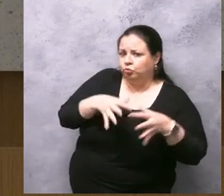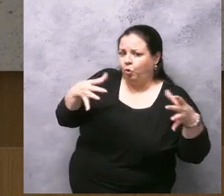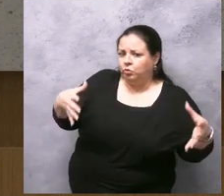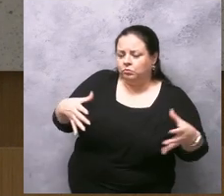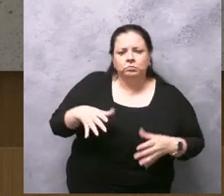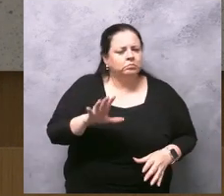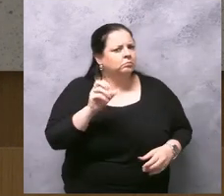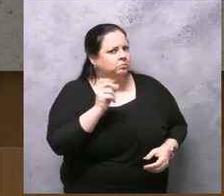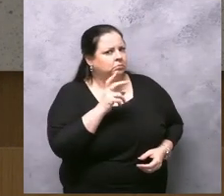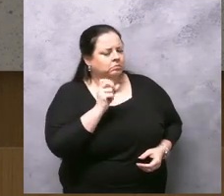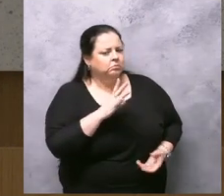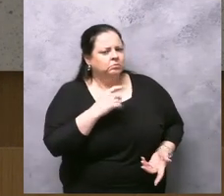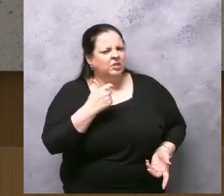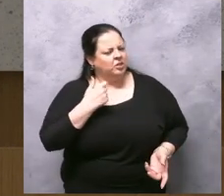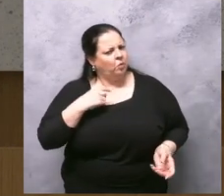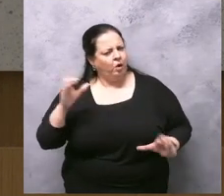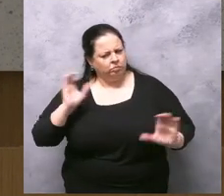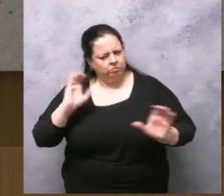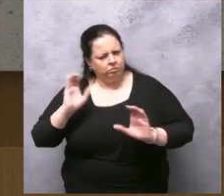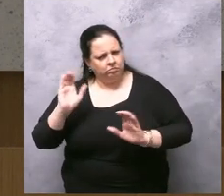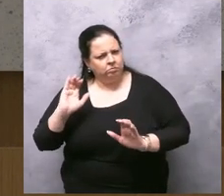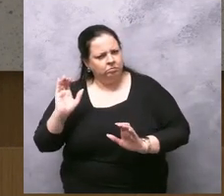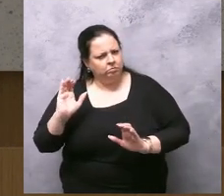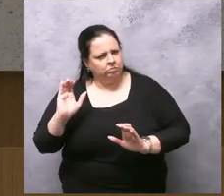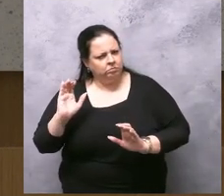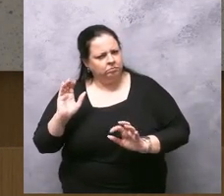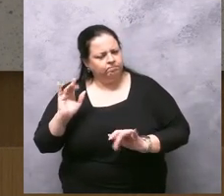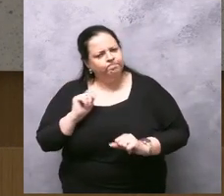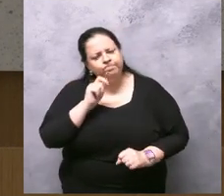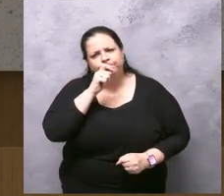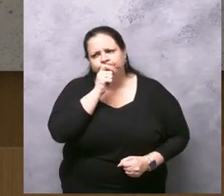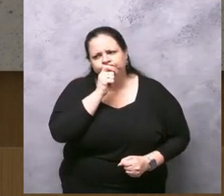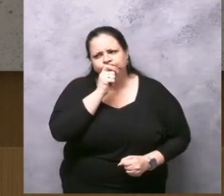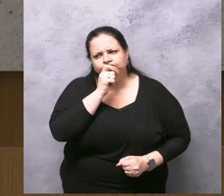I'll pull that up.